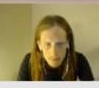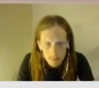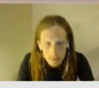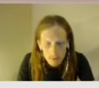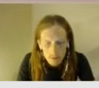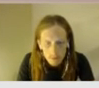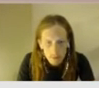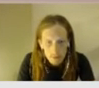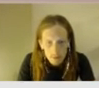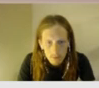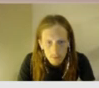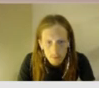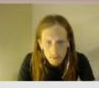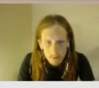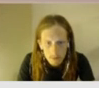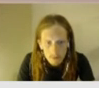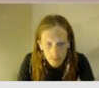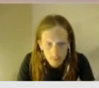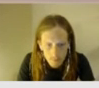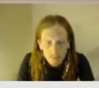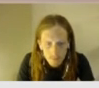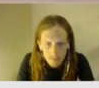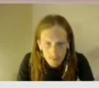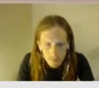and that's not a good thing, in my opinion. So,